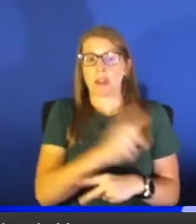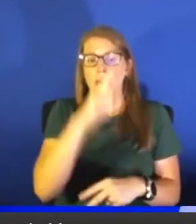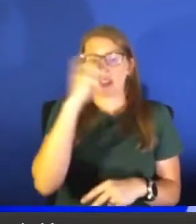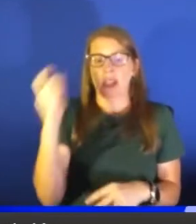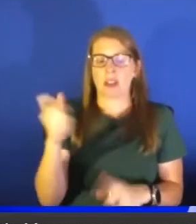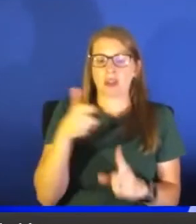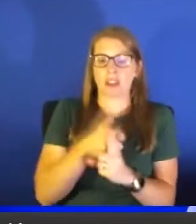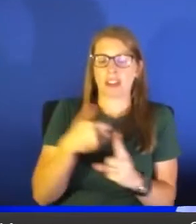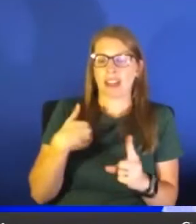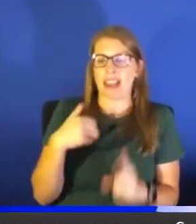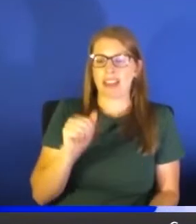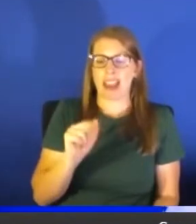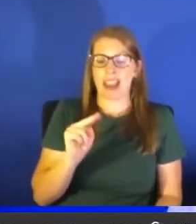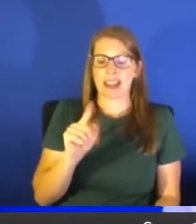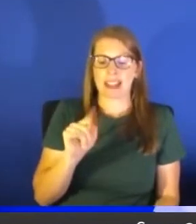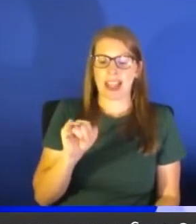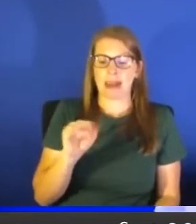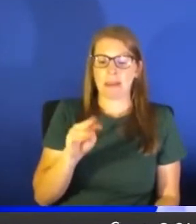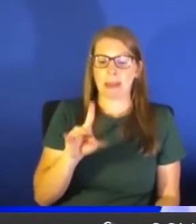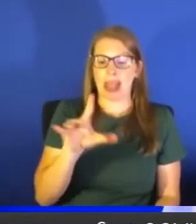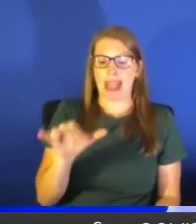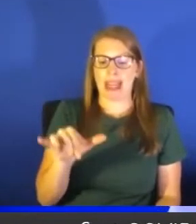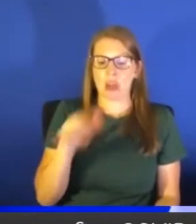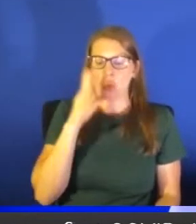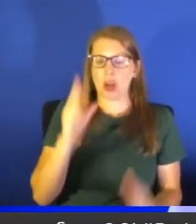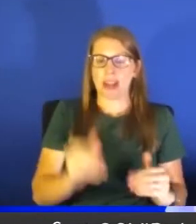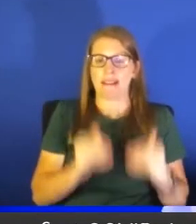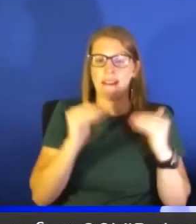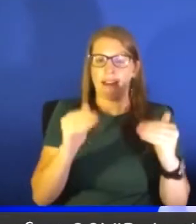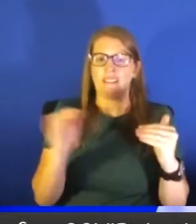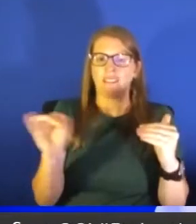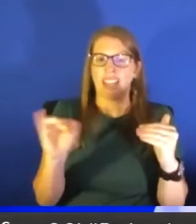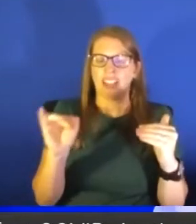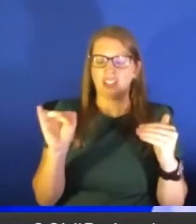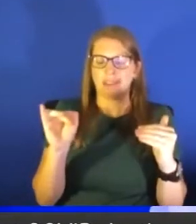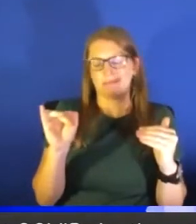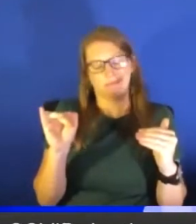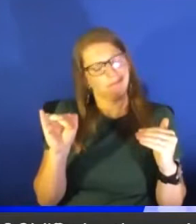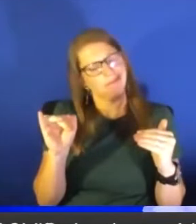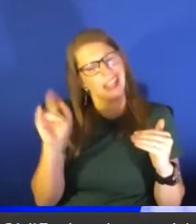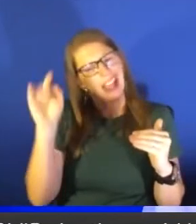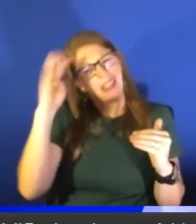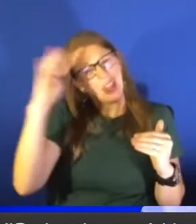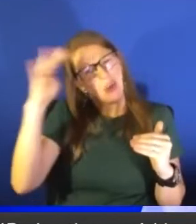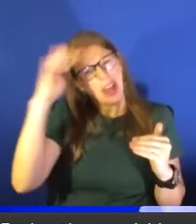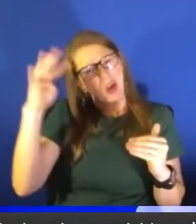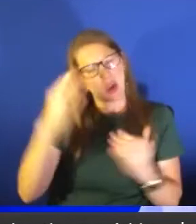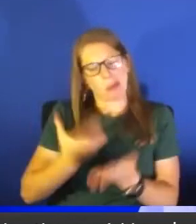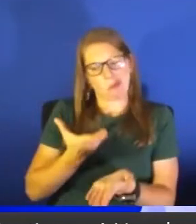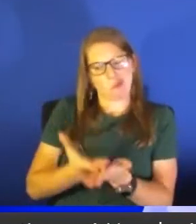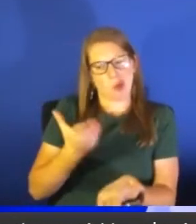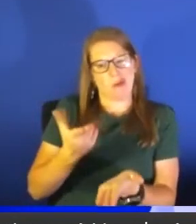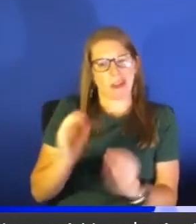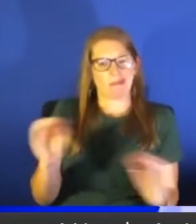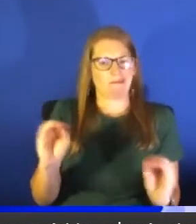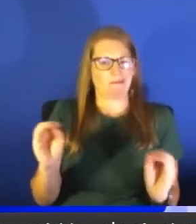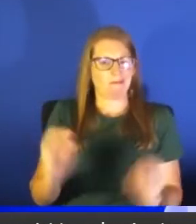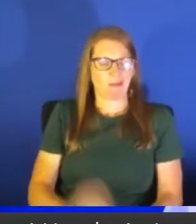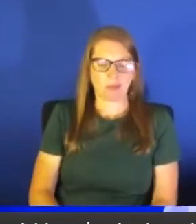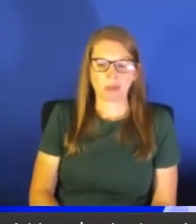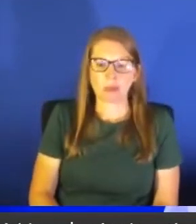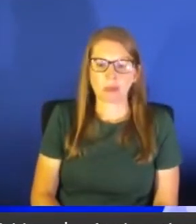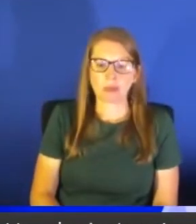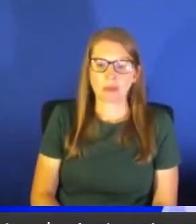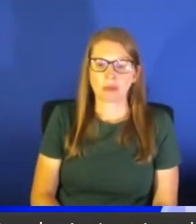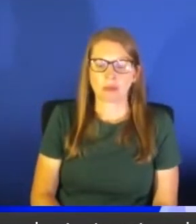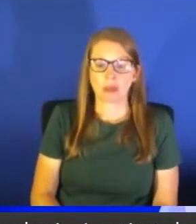these antibodies now that would enhance the infection. Again, theoretical. We have seen no evidence of that. That was